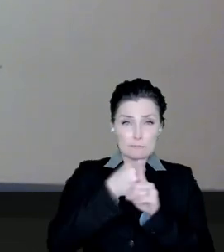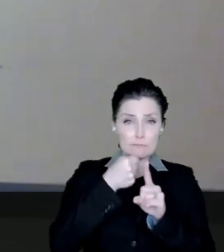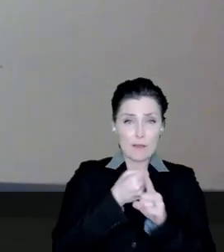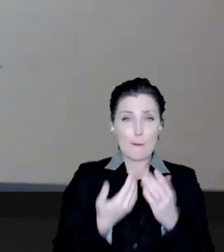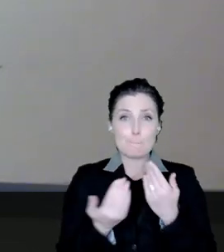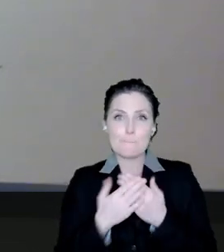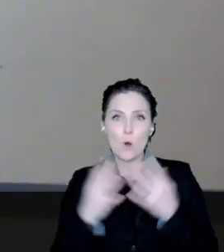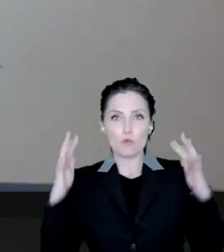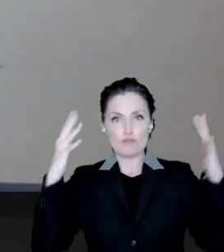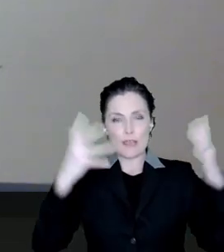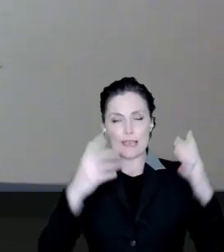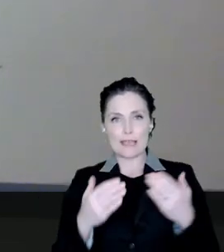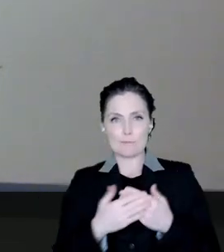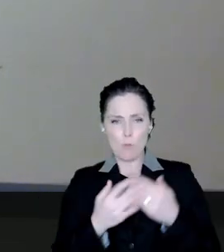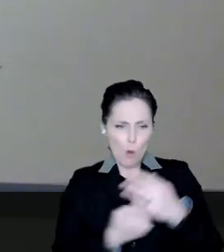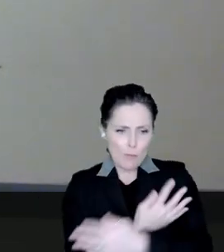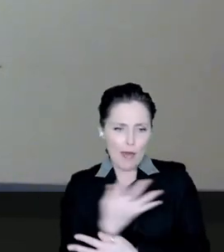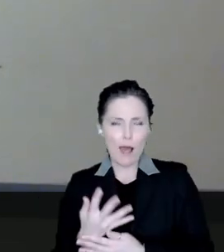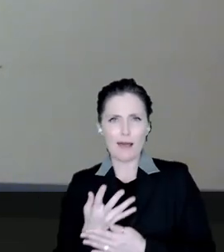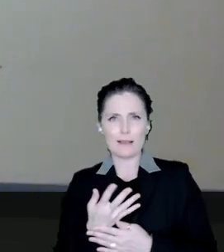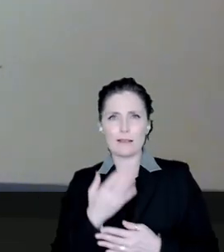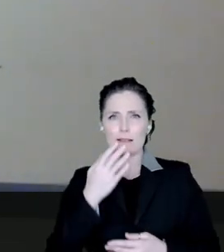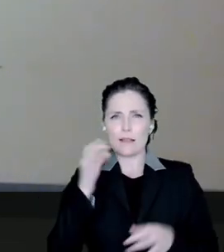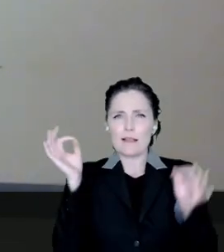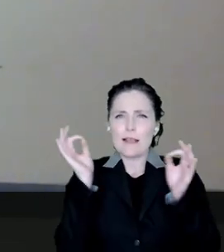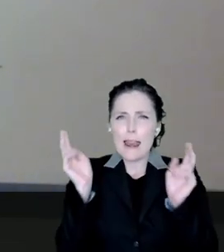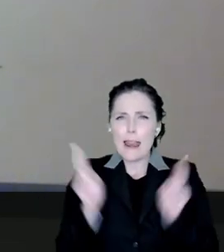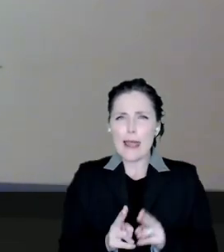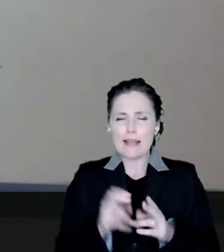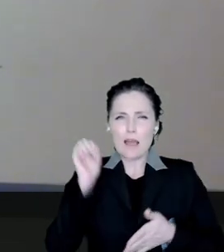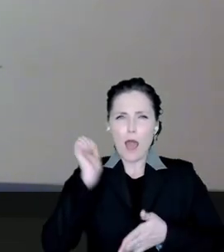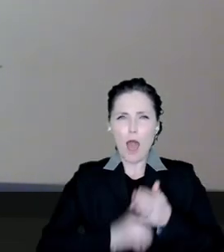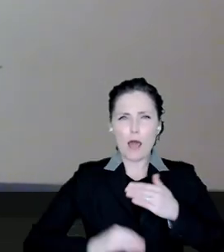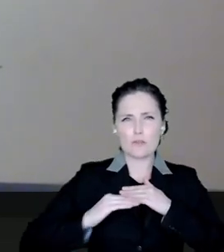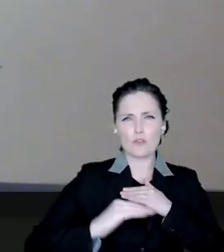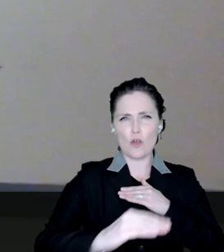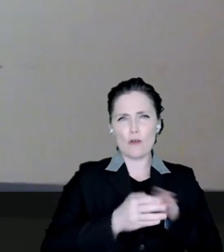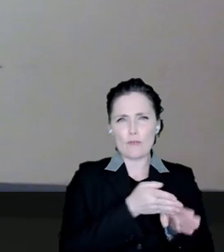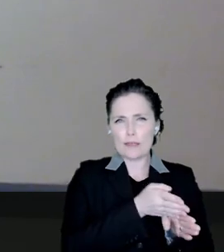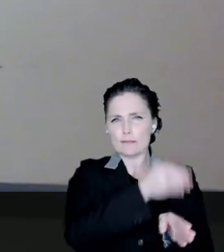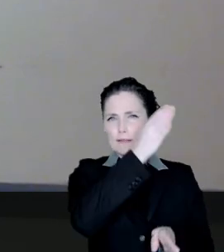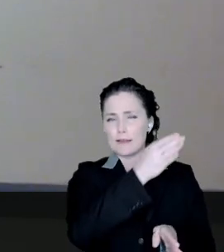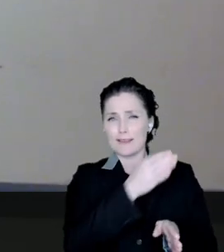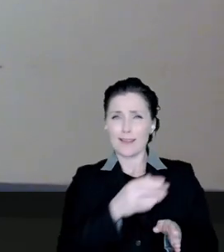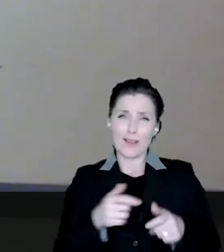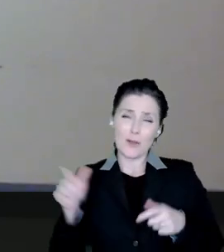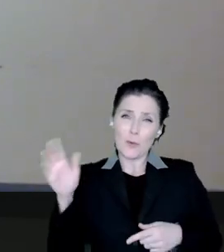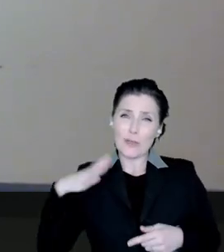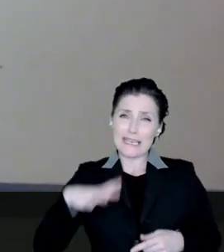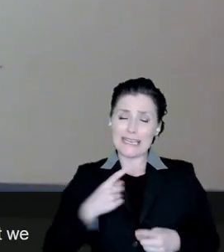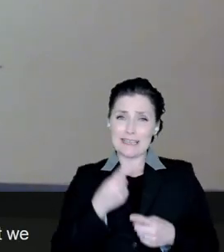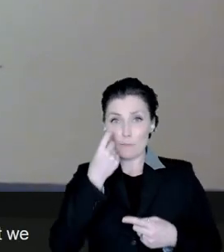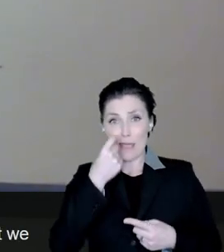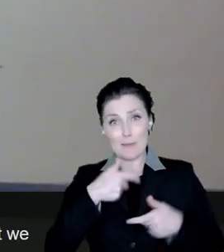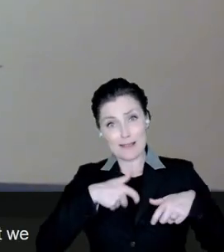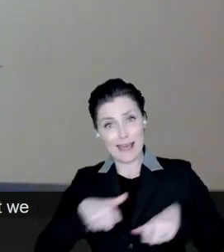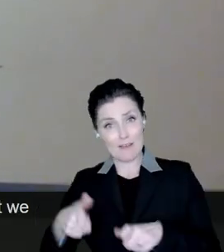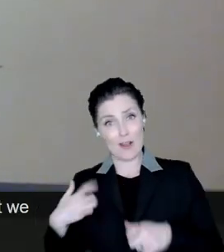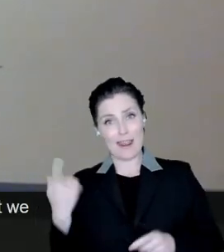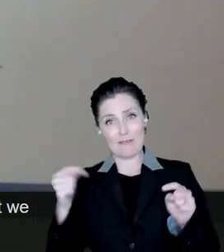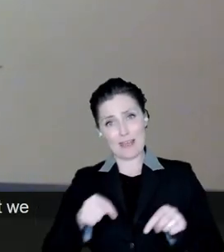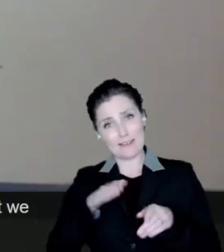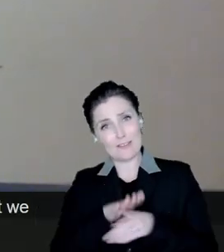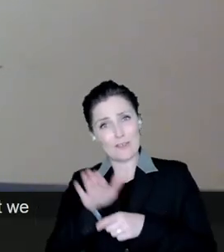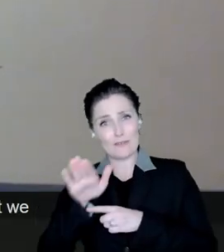hard surfaces. It's so important for the future of our city to make it a place that we can all continue to live in into the future. So great first